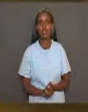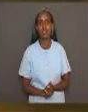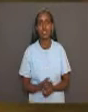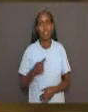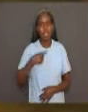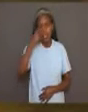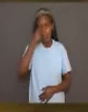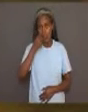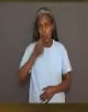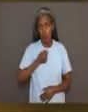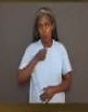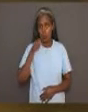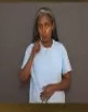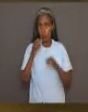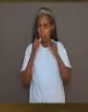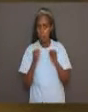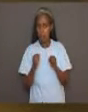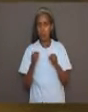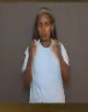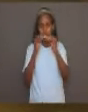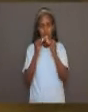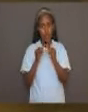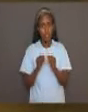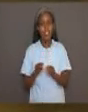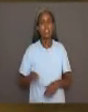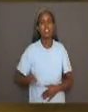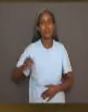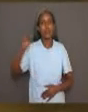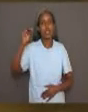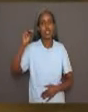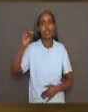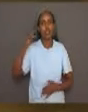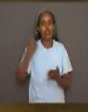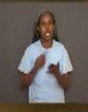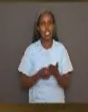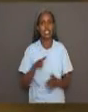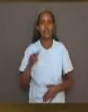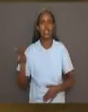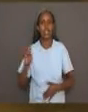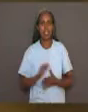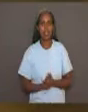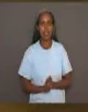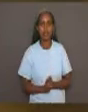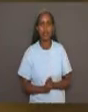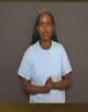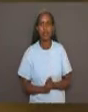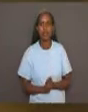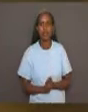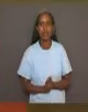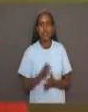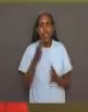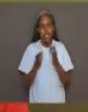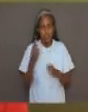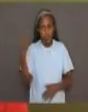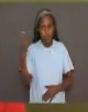Hello again, students. I hope that we were able to calculate the magnitude of these vectors.